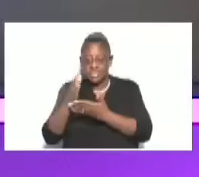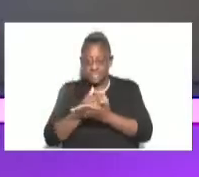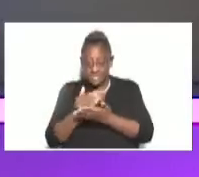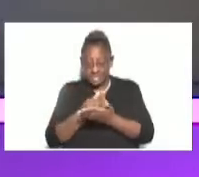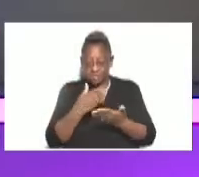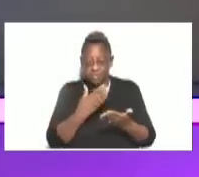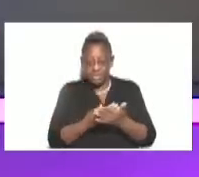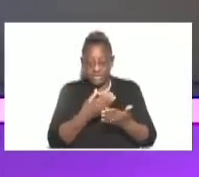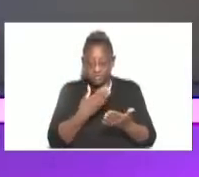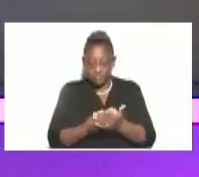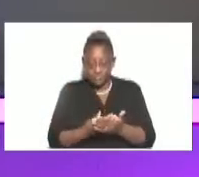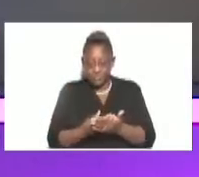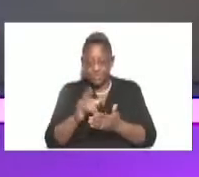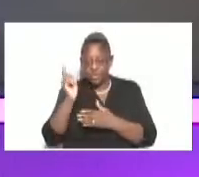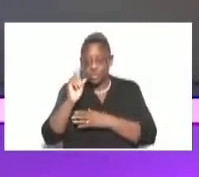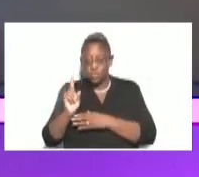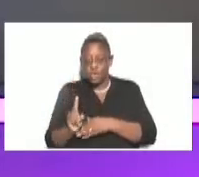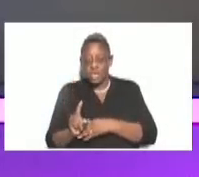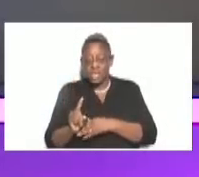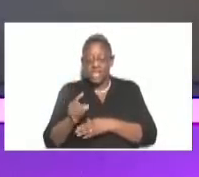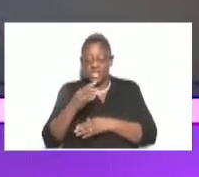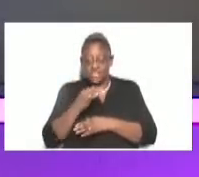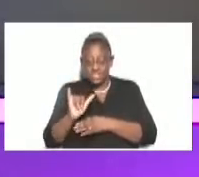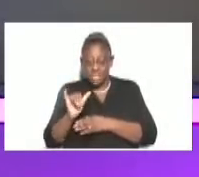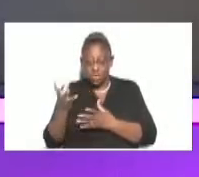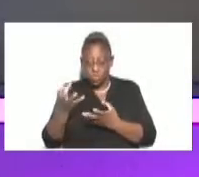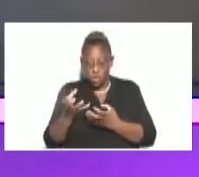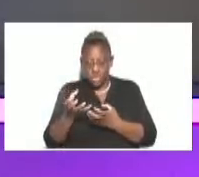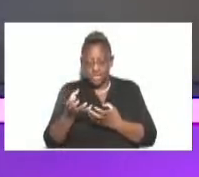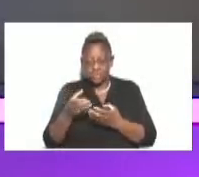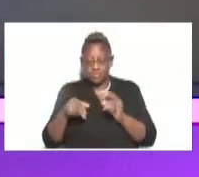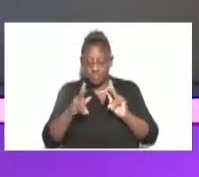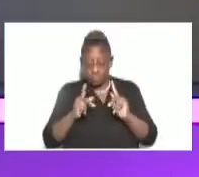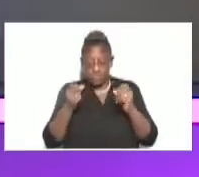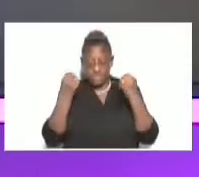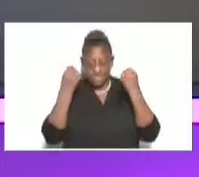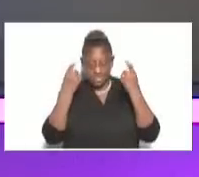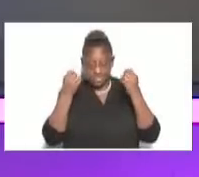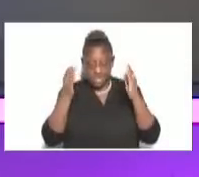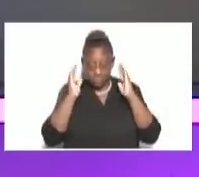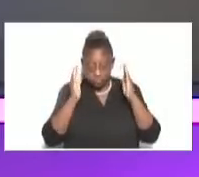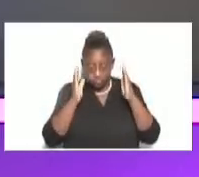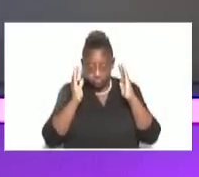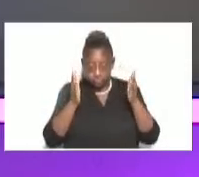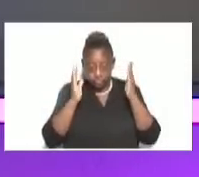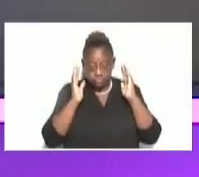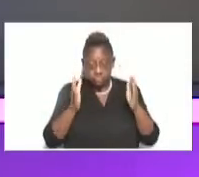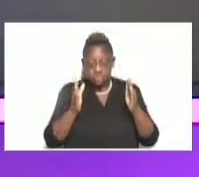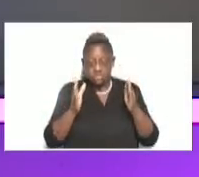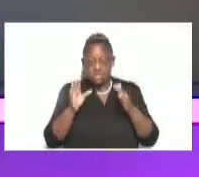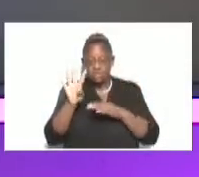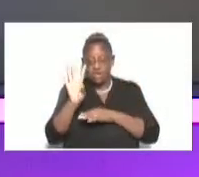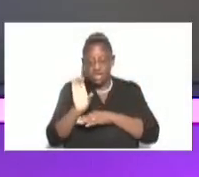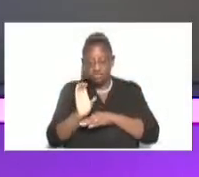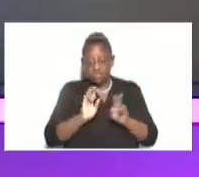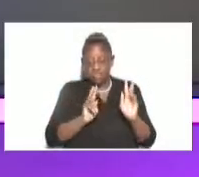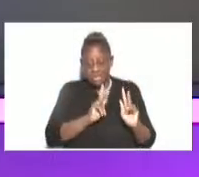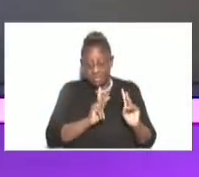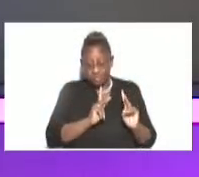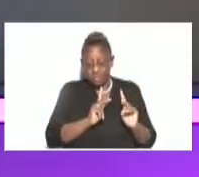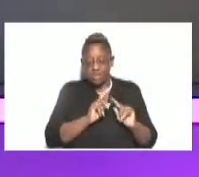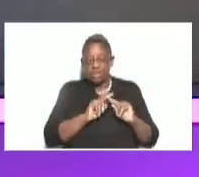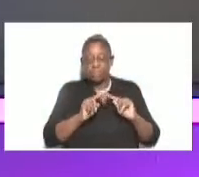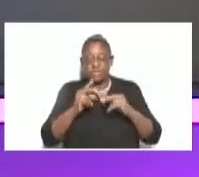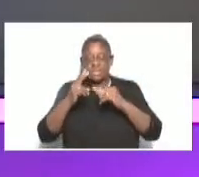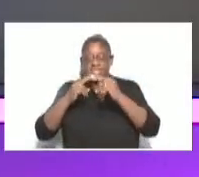The association's on a mission to not only raise awareness of its 400-member organization, but to establish a facility